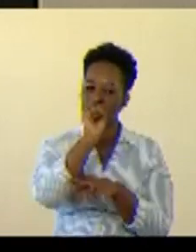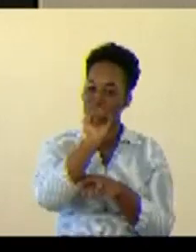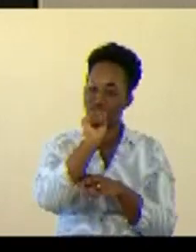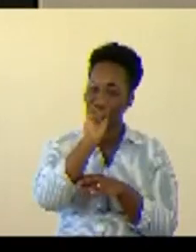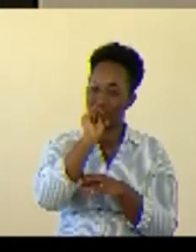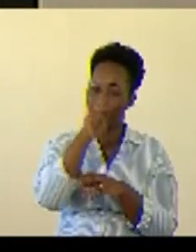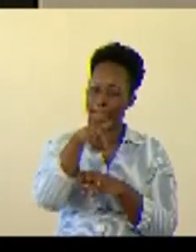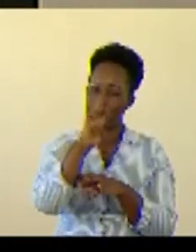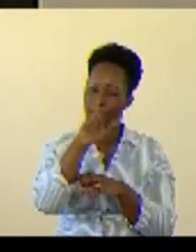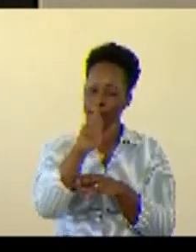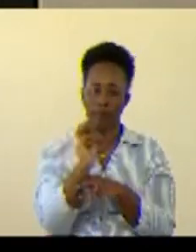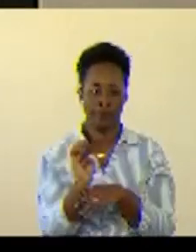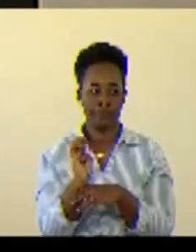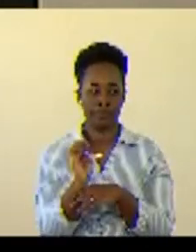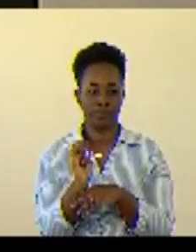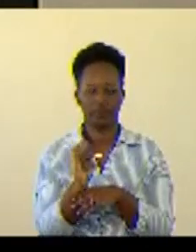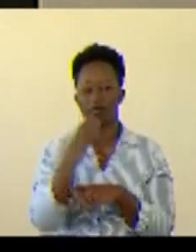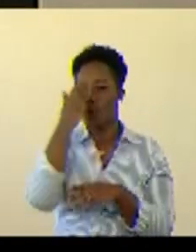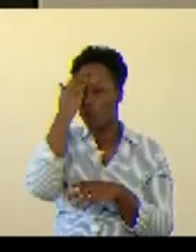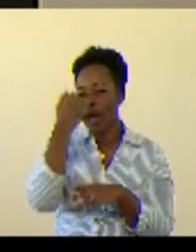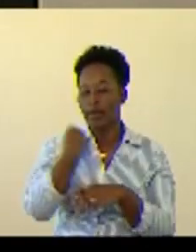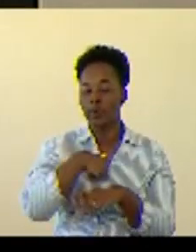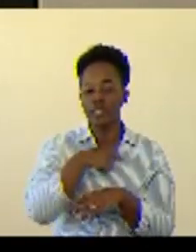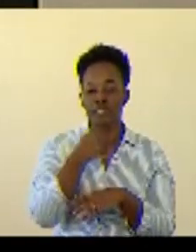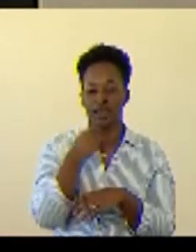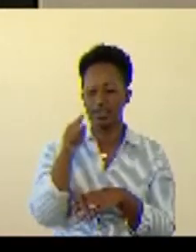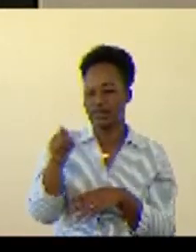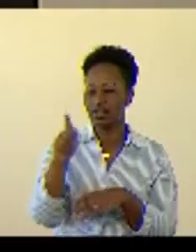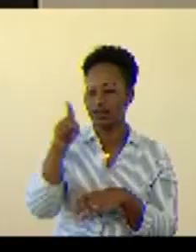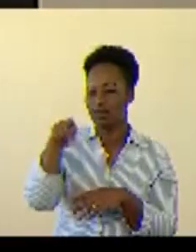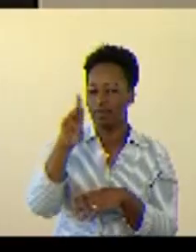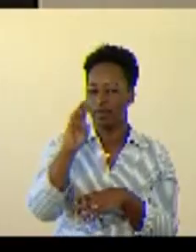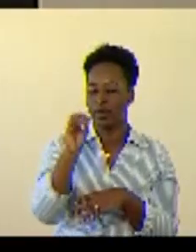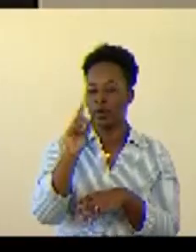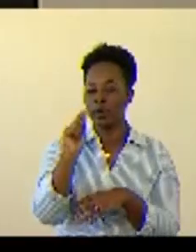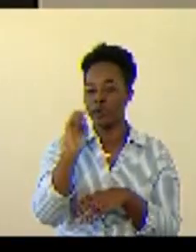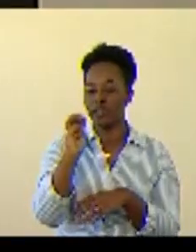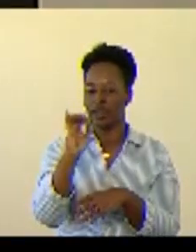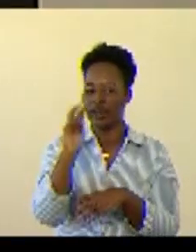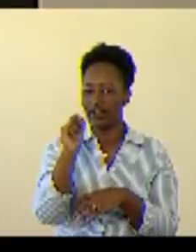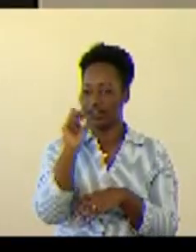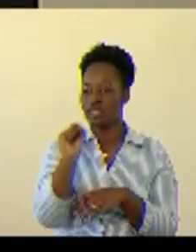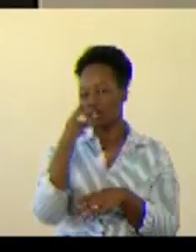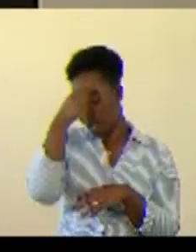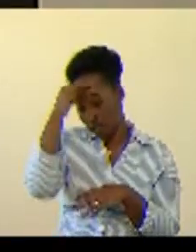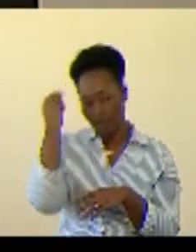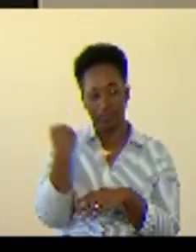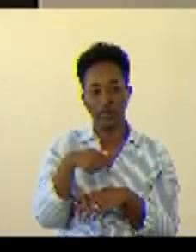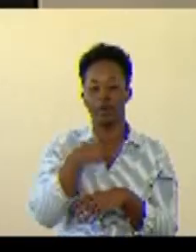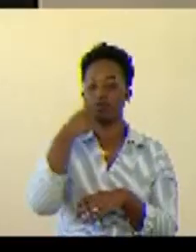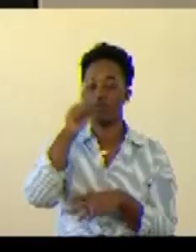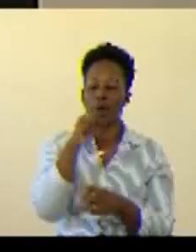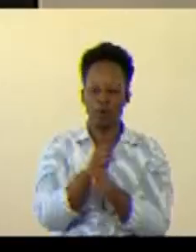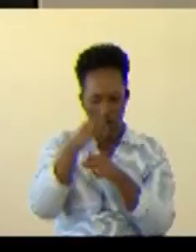are carbohydrates? Student, why do we say these are proteins? So that's why we have to do what you call